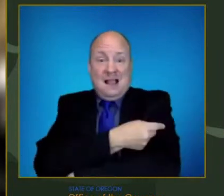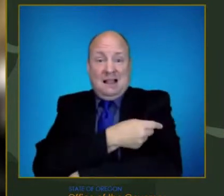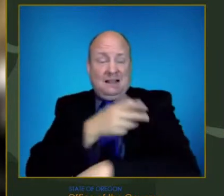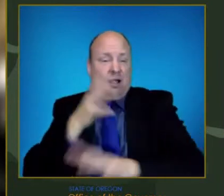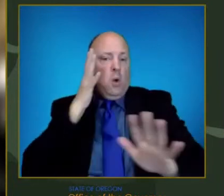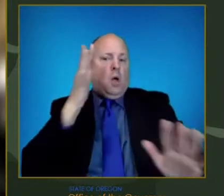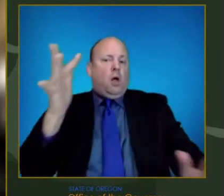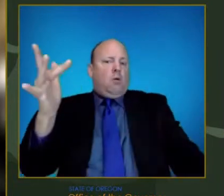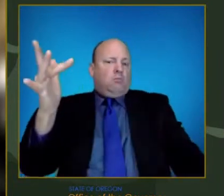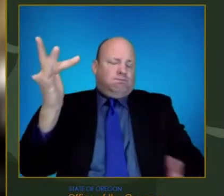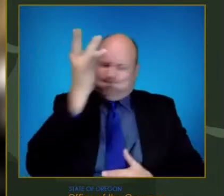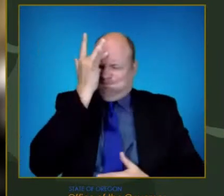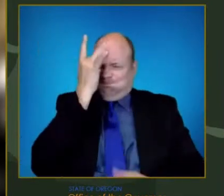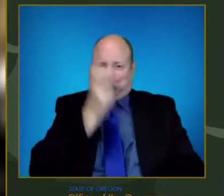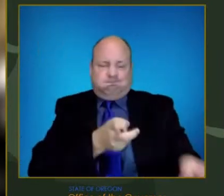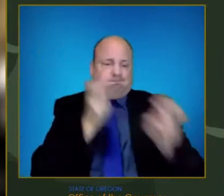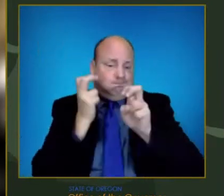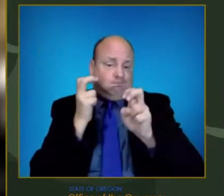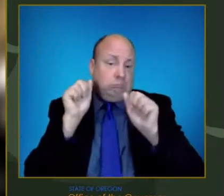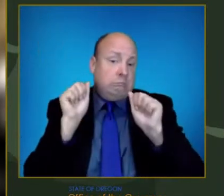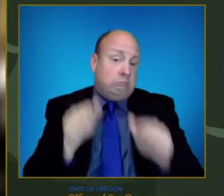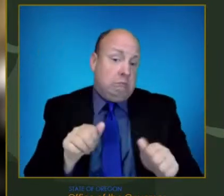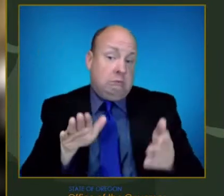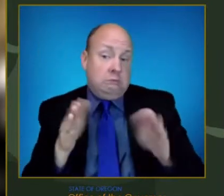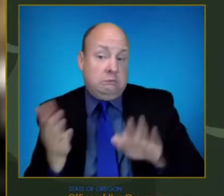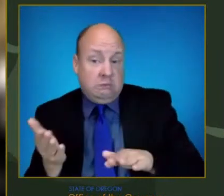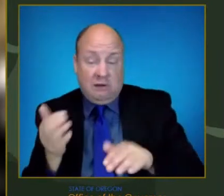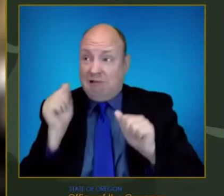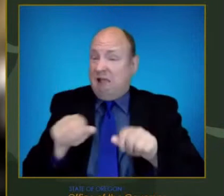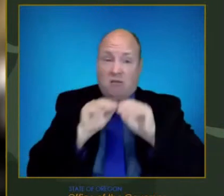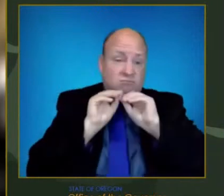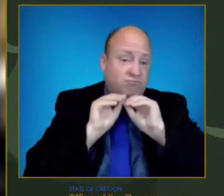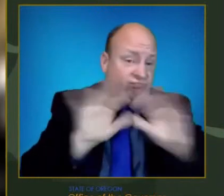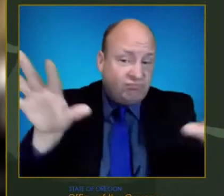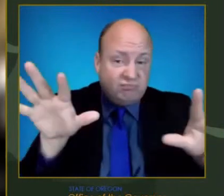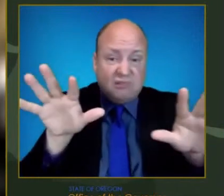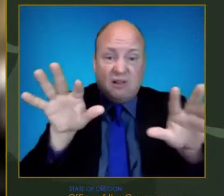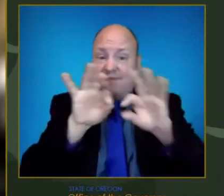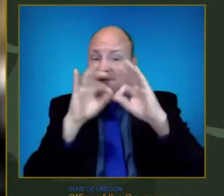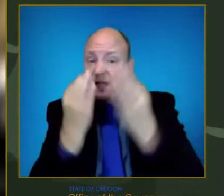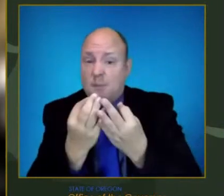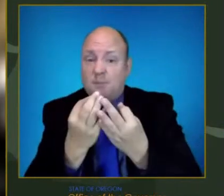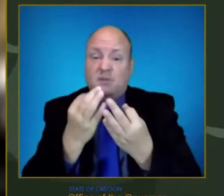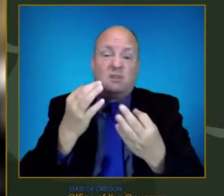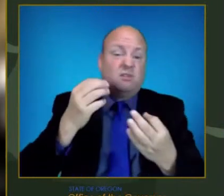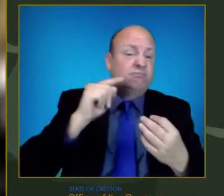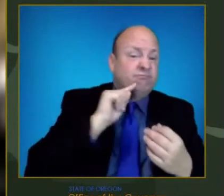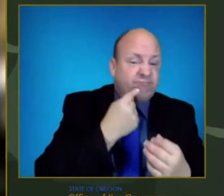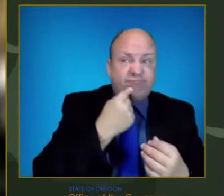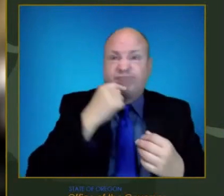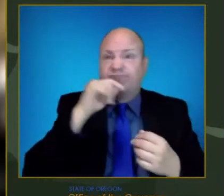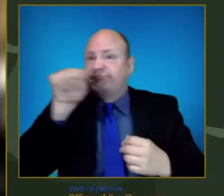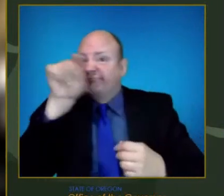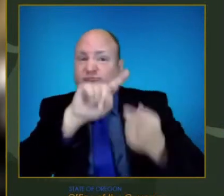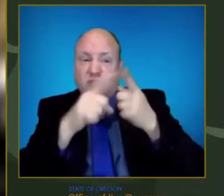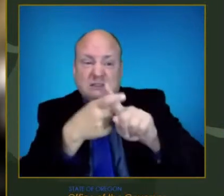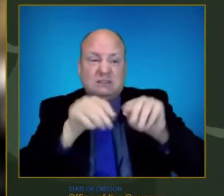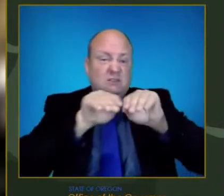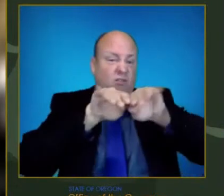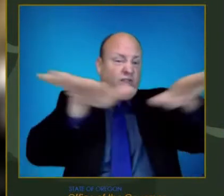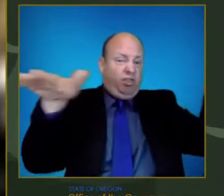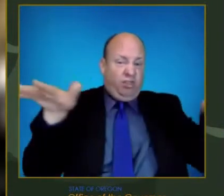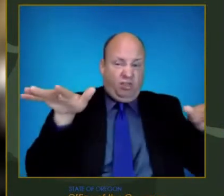virus on to your loved ones, getting seriously ill or dying from COVID-19. If you are unvaccinated, you are risking the health of your